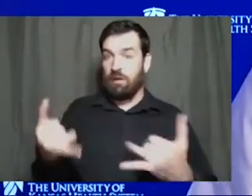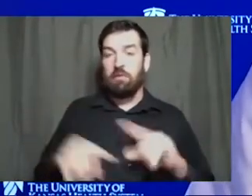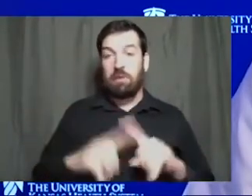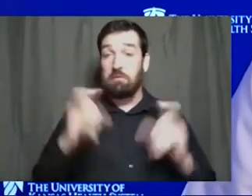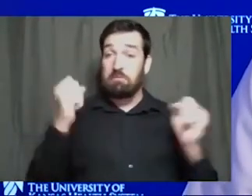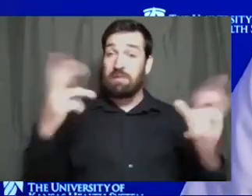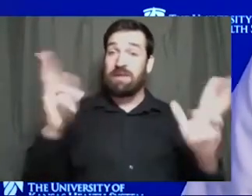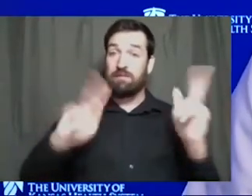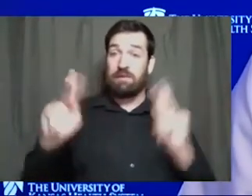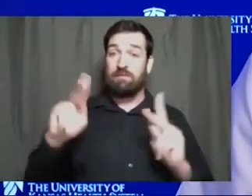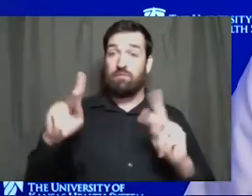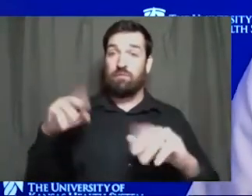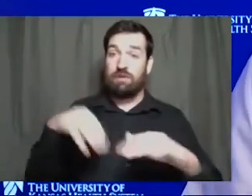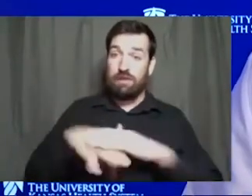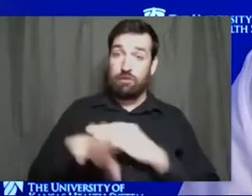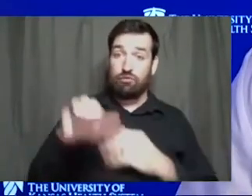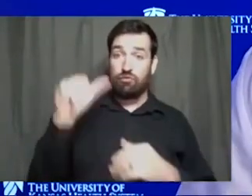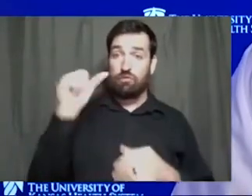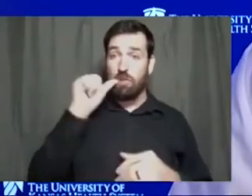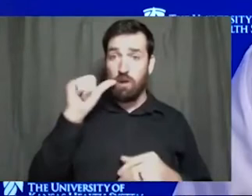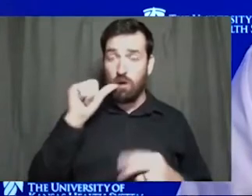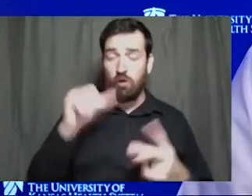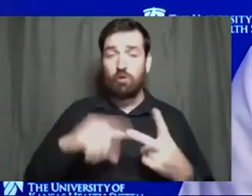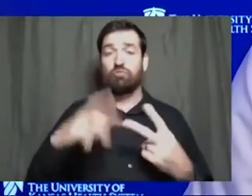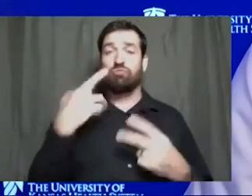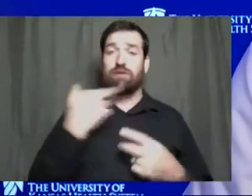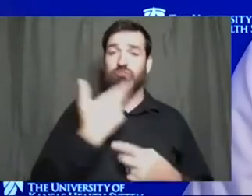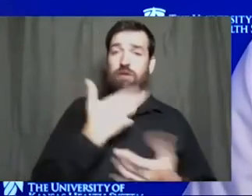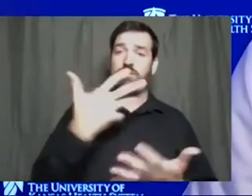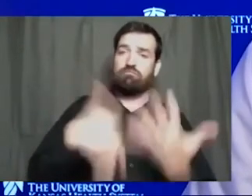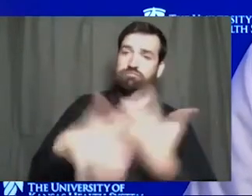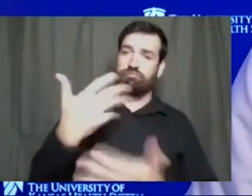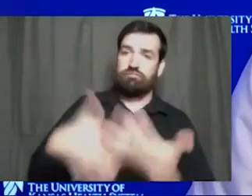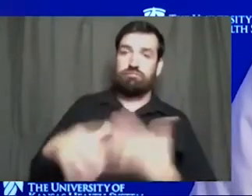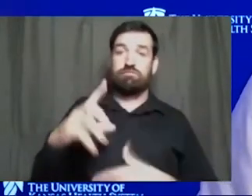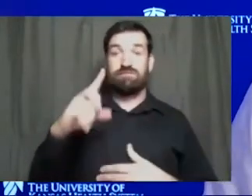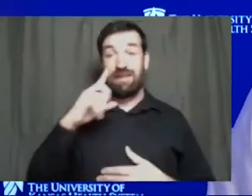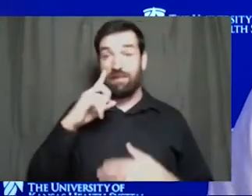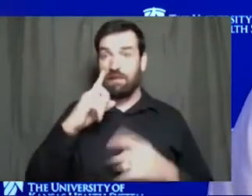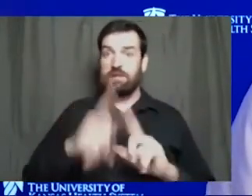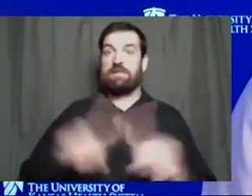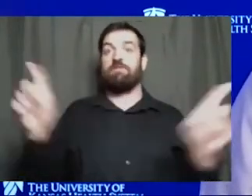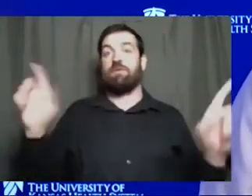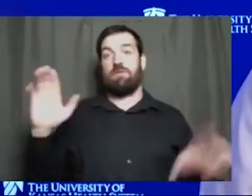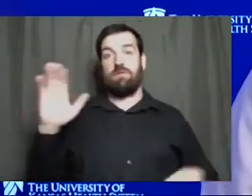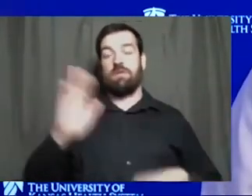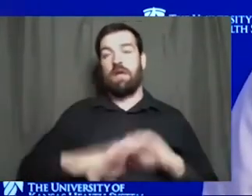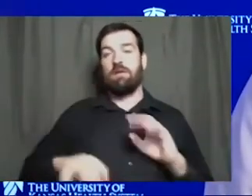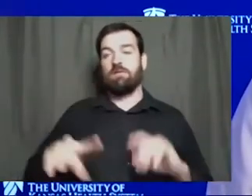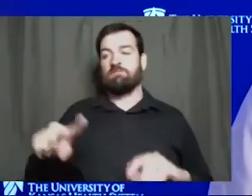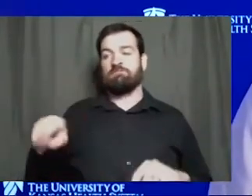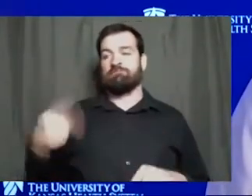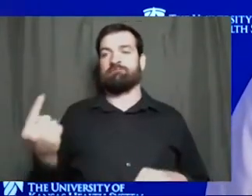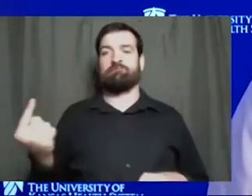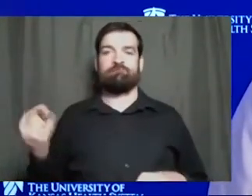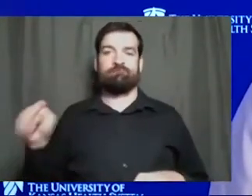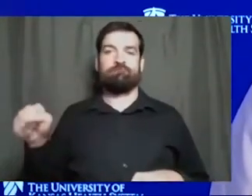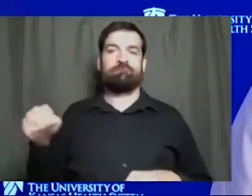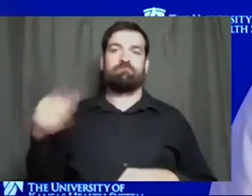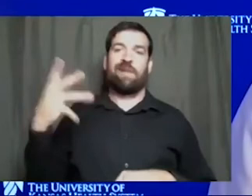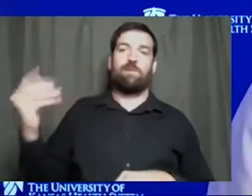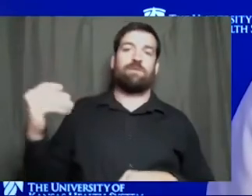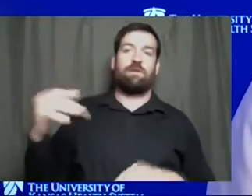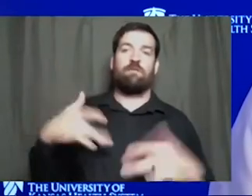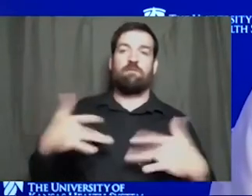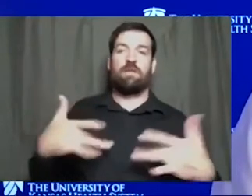those bars and restaurants and meeting together. I think it is a lot different than just an isolated outdoor event, which,